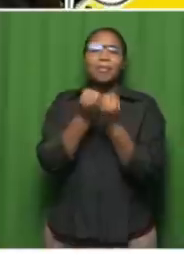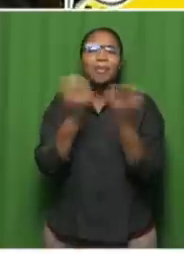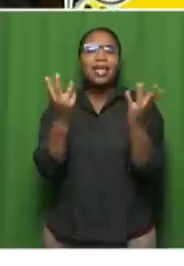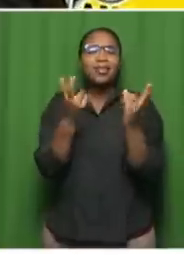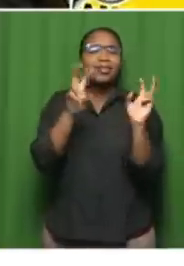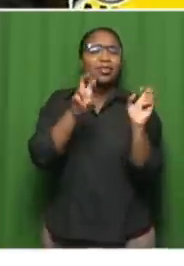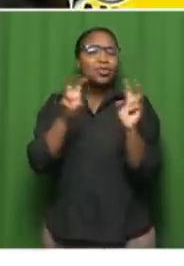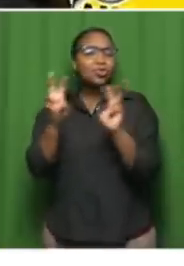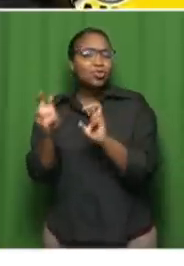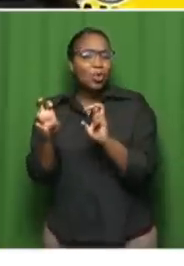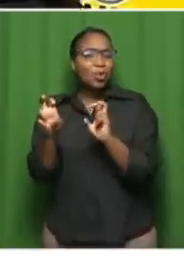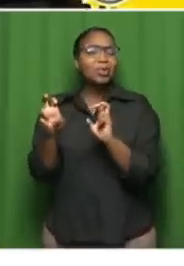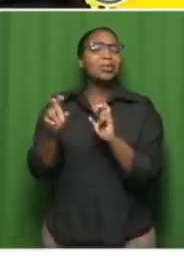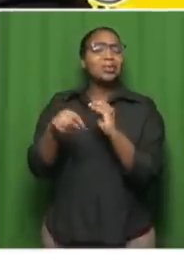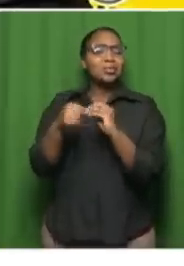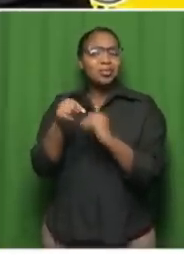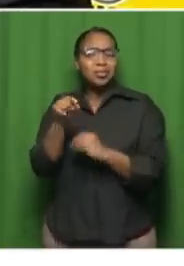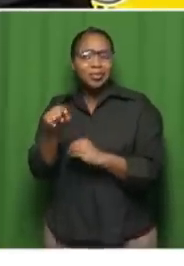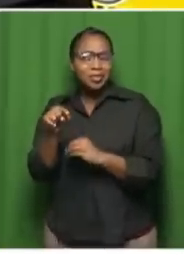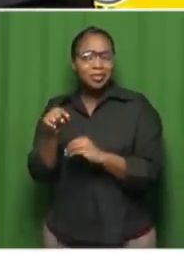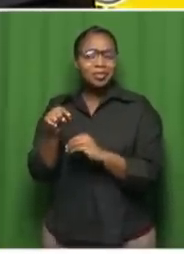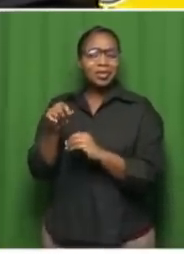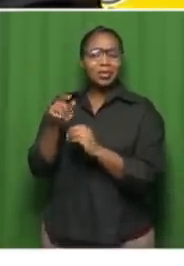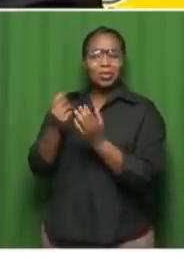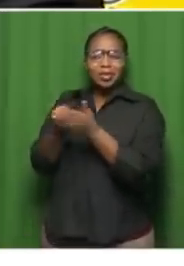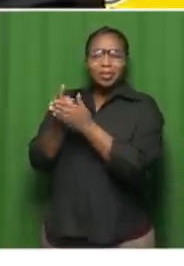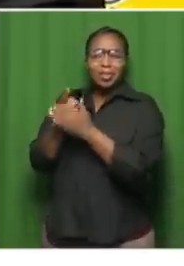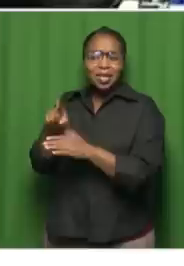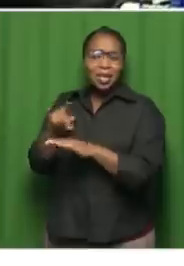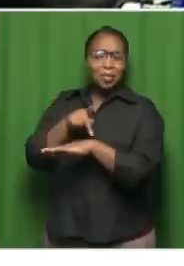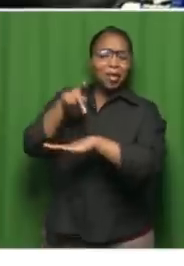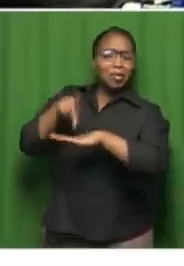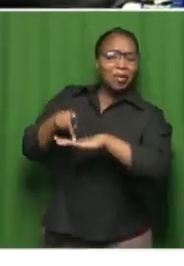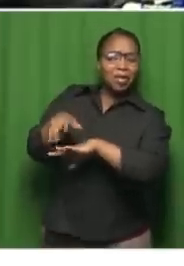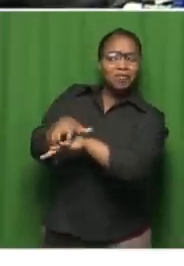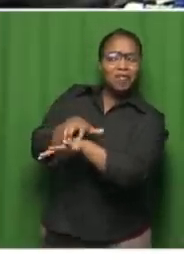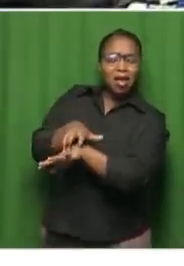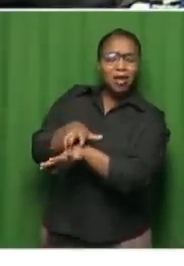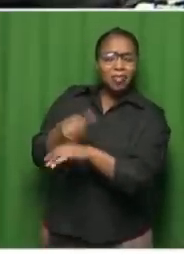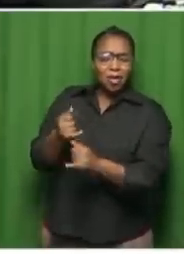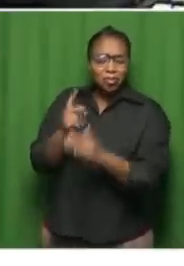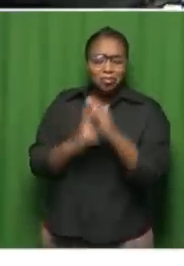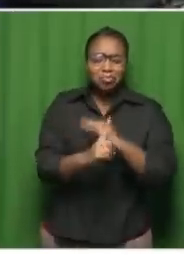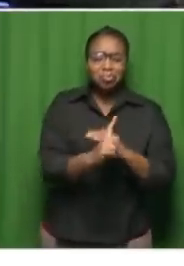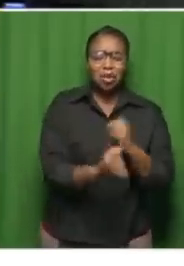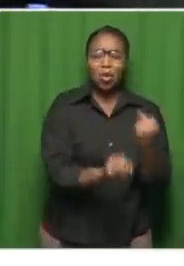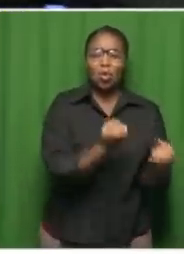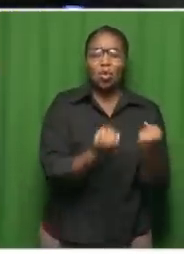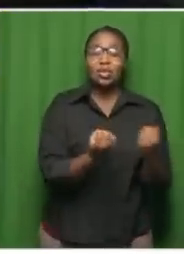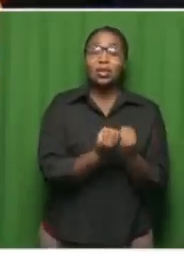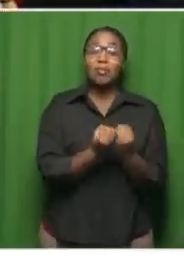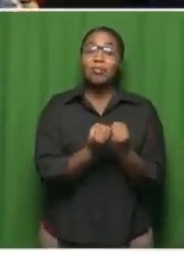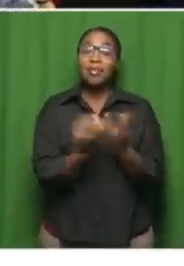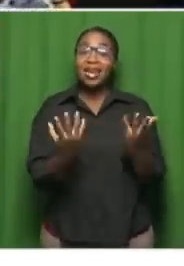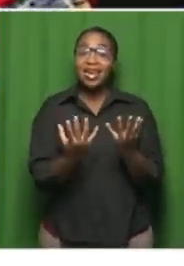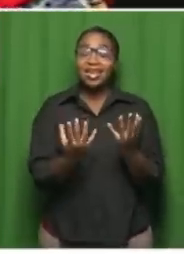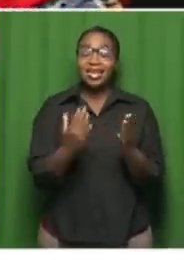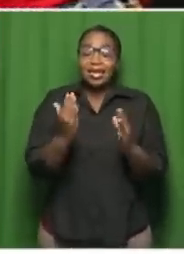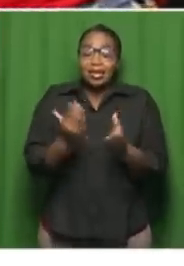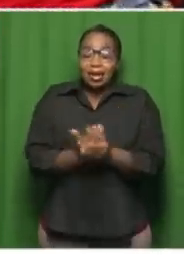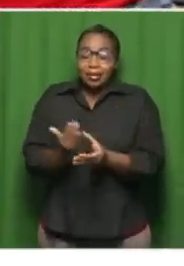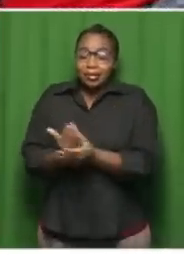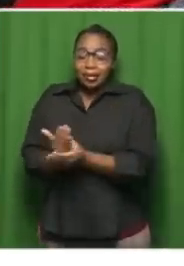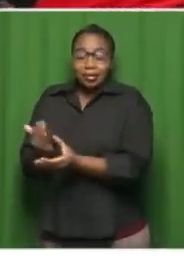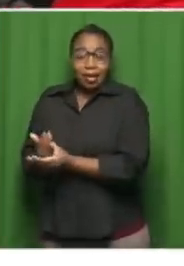Section 89, taking it on review, going into court, having a lot of pending charges hanging against him. I mean,